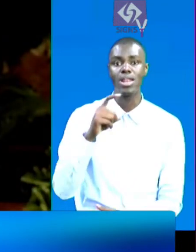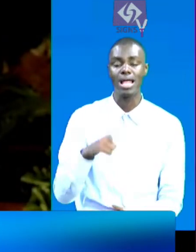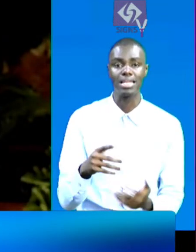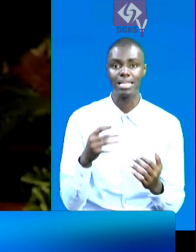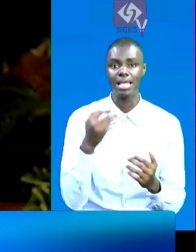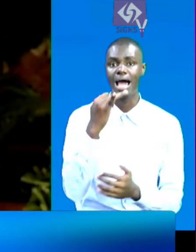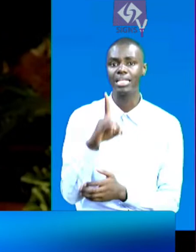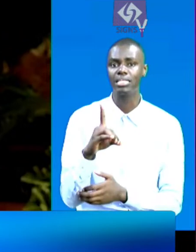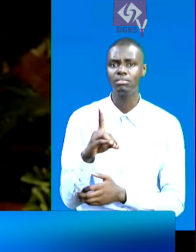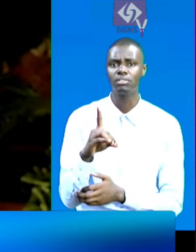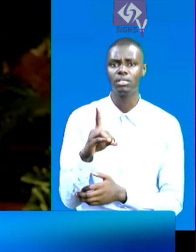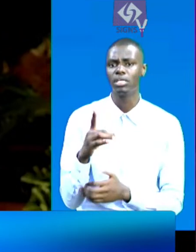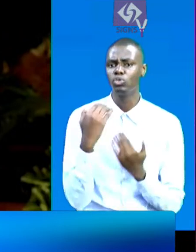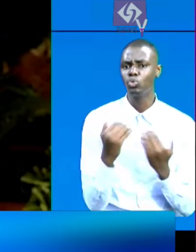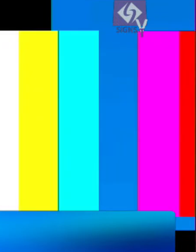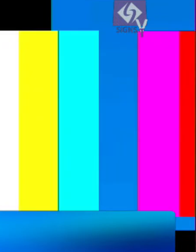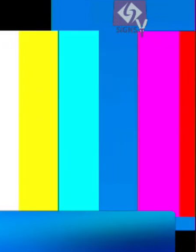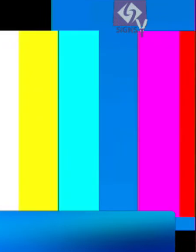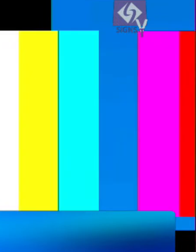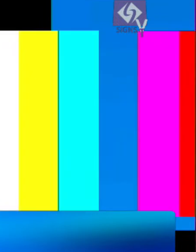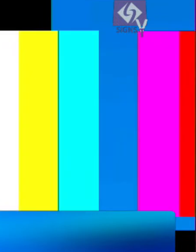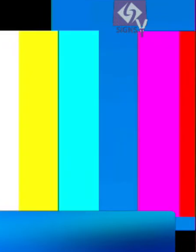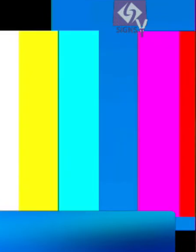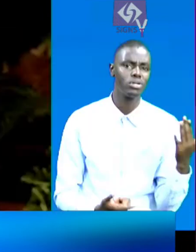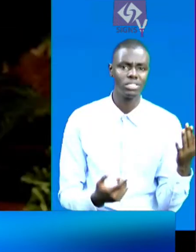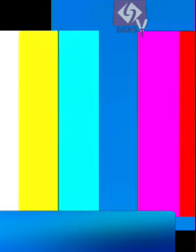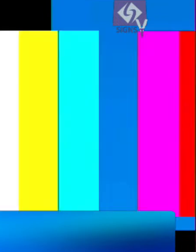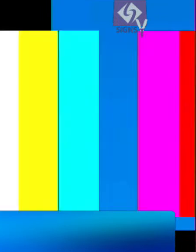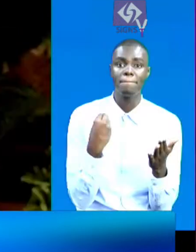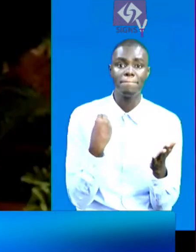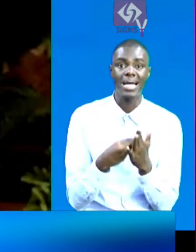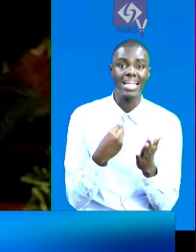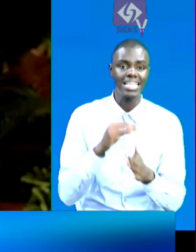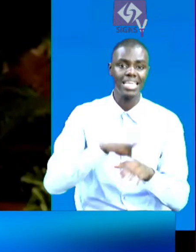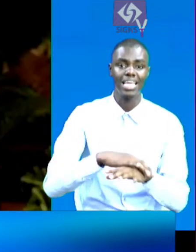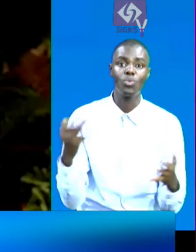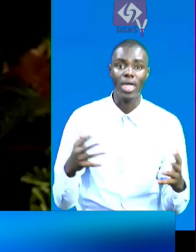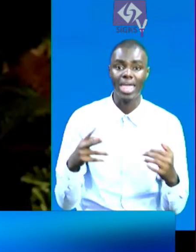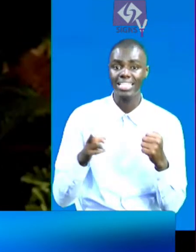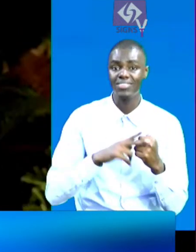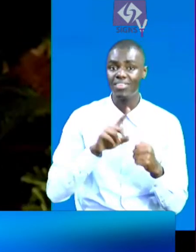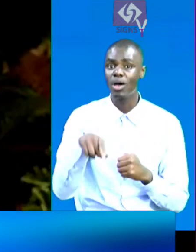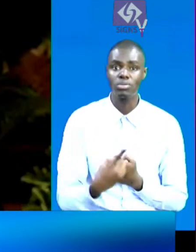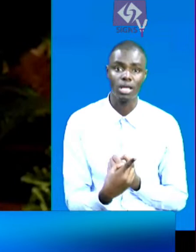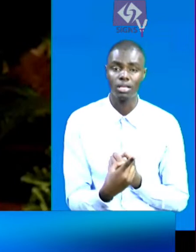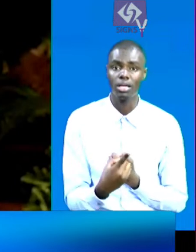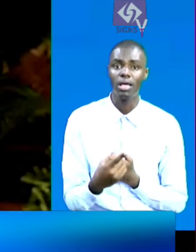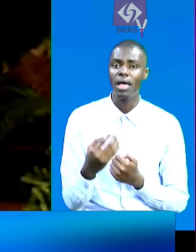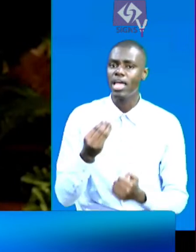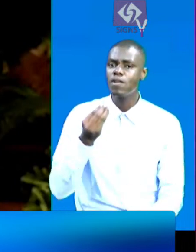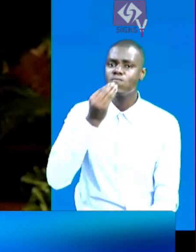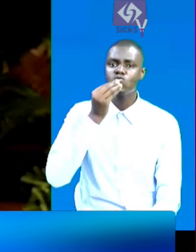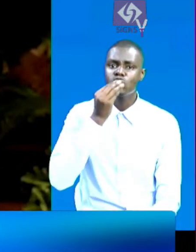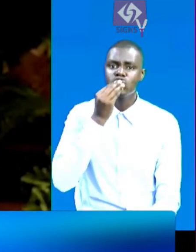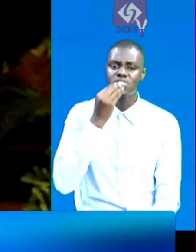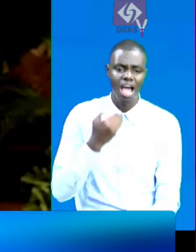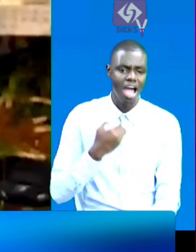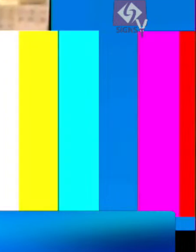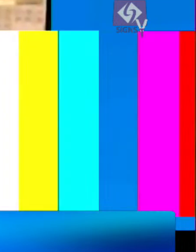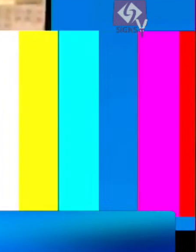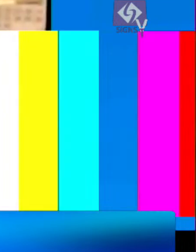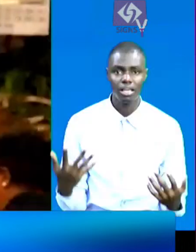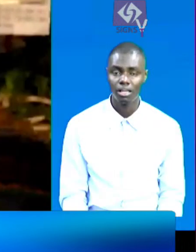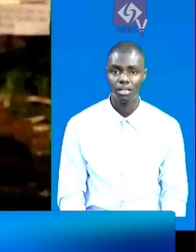vitambulisho. Watoto wangu watafanyaje? Nitatoa wapi shilingi 7,000 ili hali hata kitu ya kukula ya kuweka kwa meza ndio